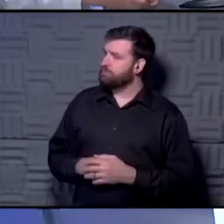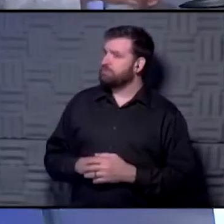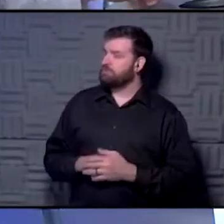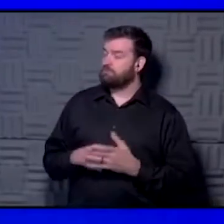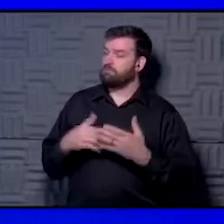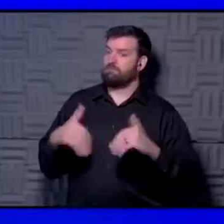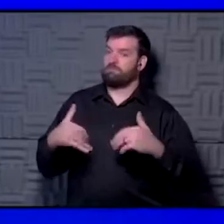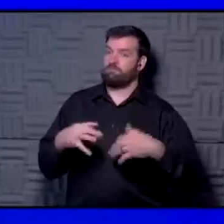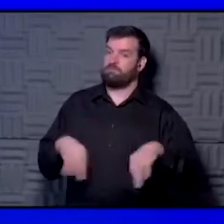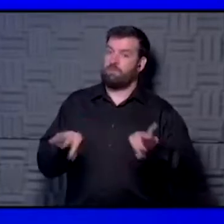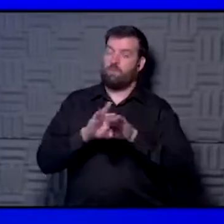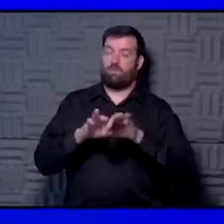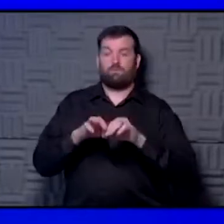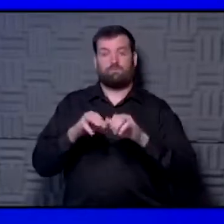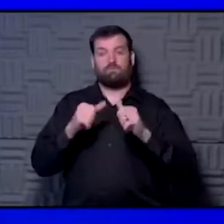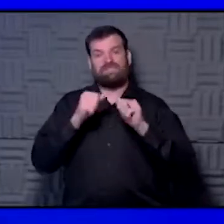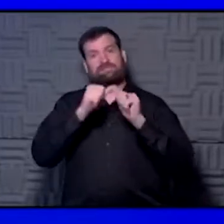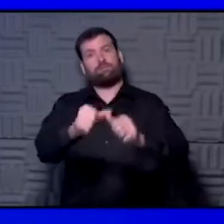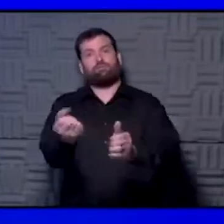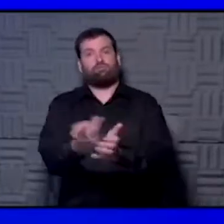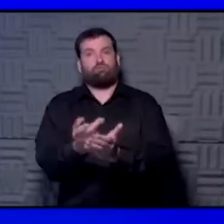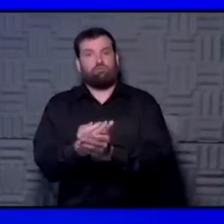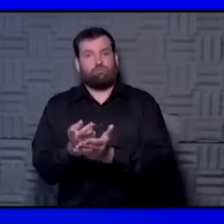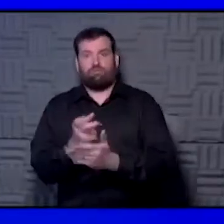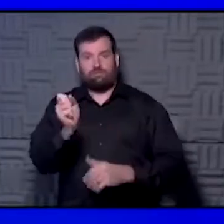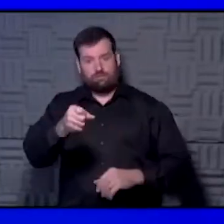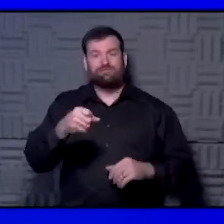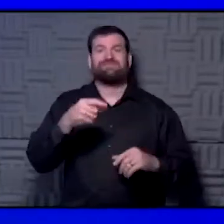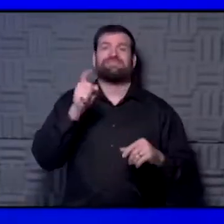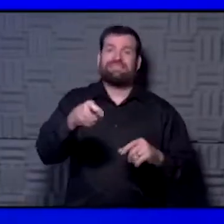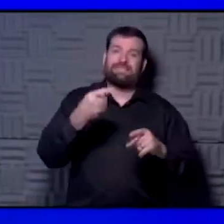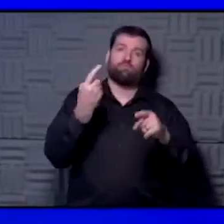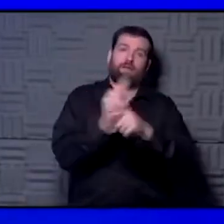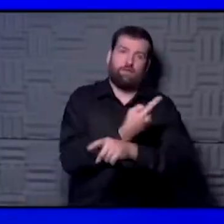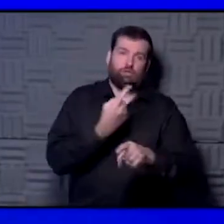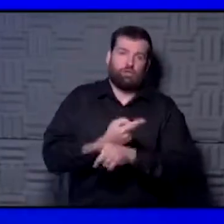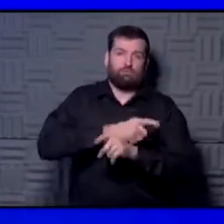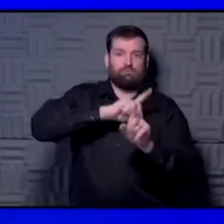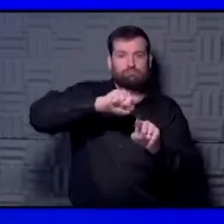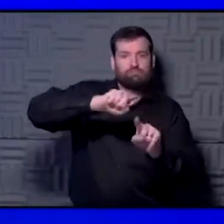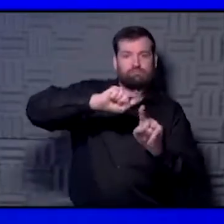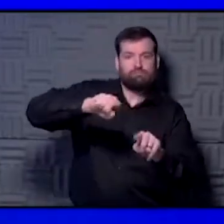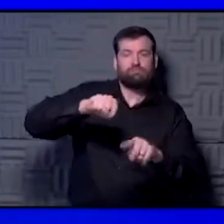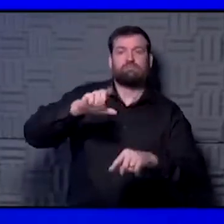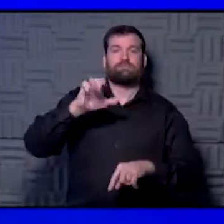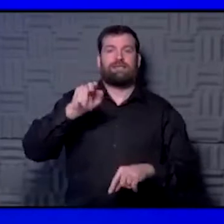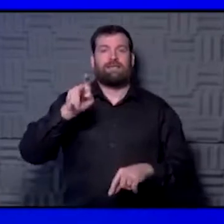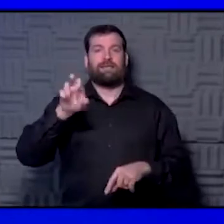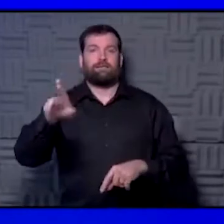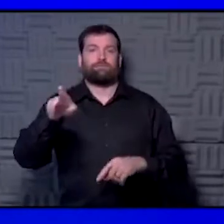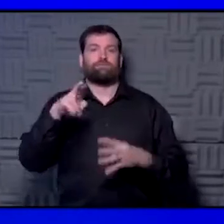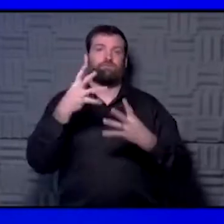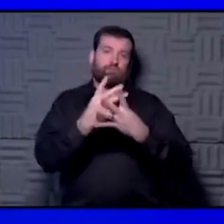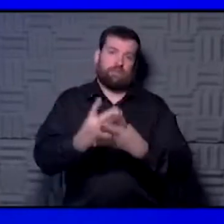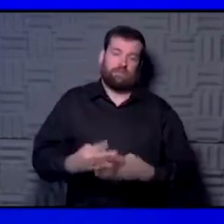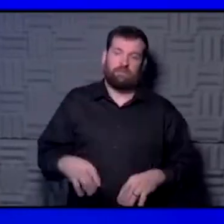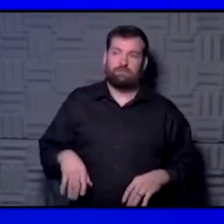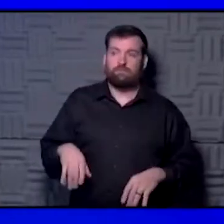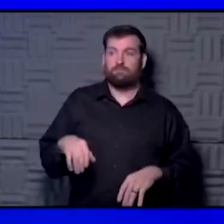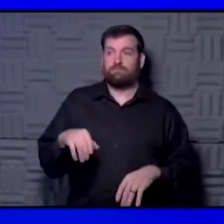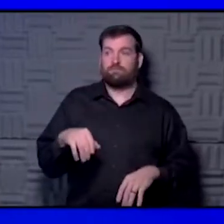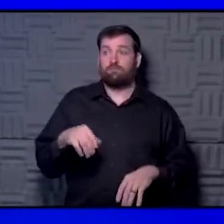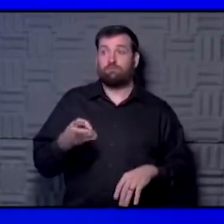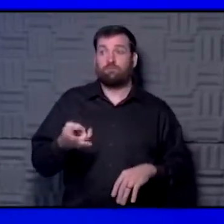so important. We have continued to endorse the message. You need routine care. You need routine screening for cancer. We had on,